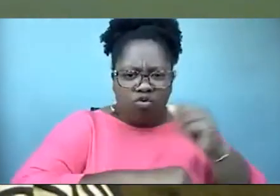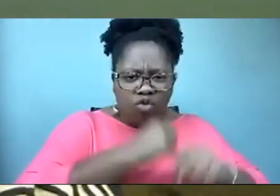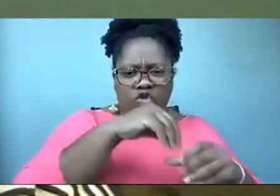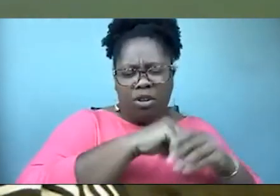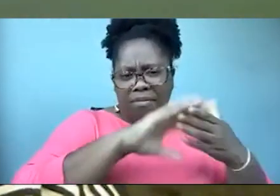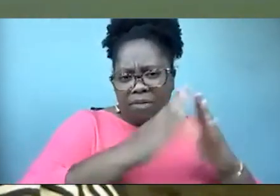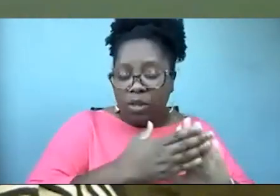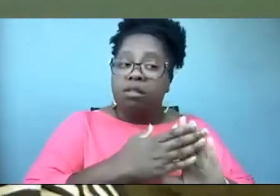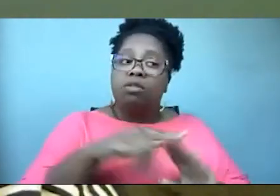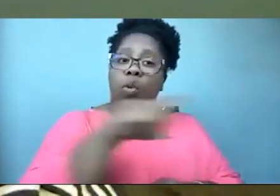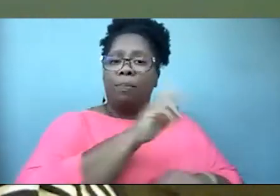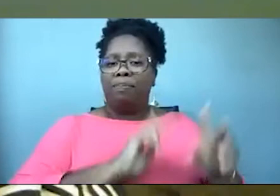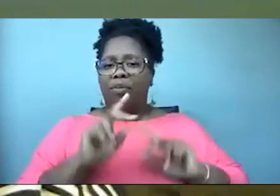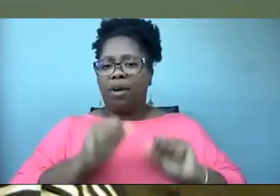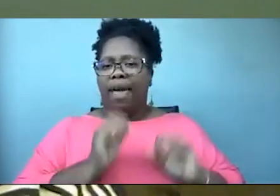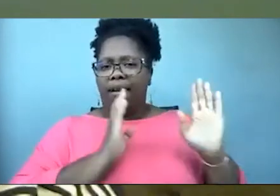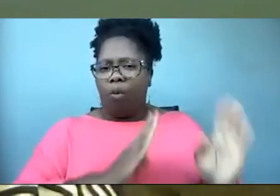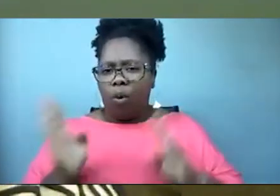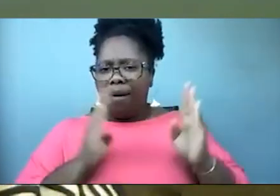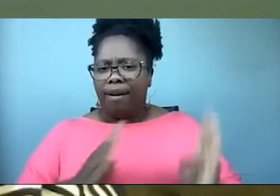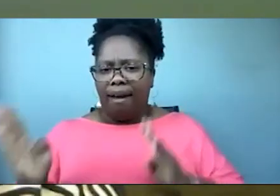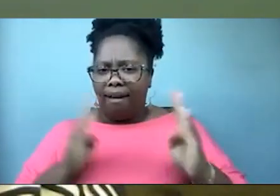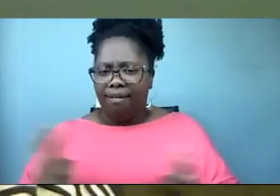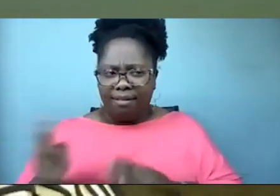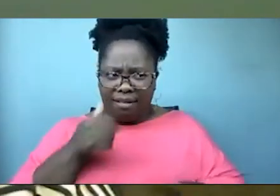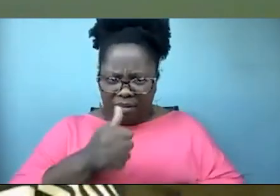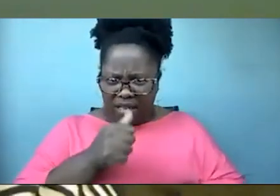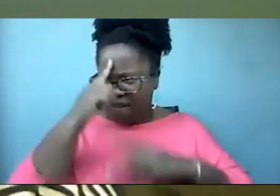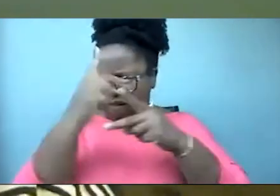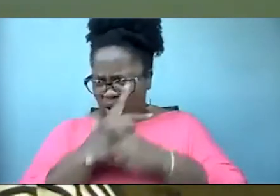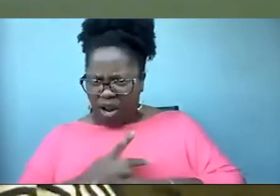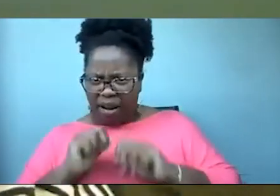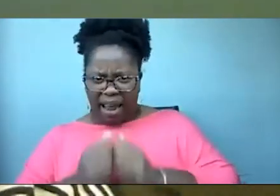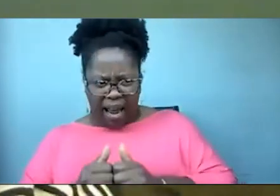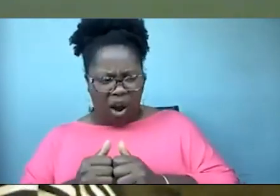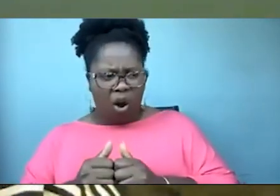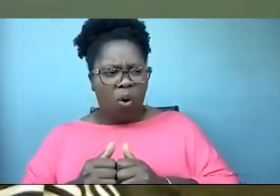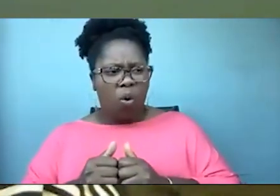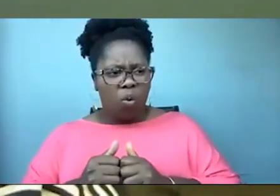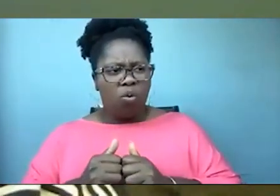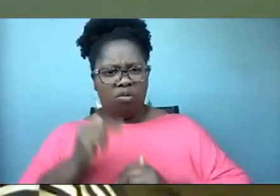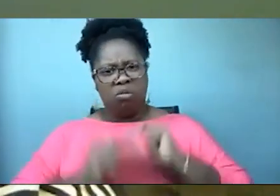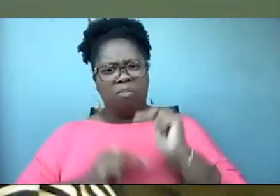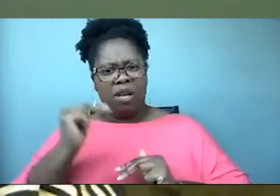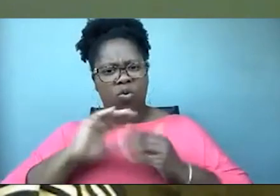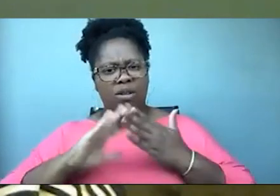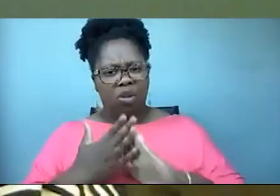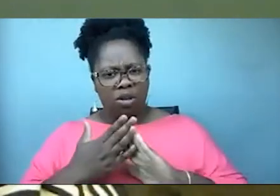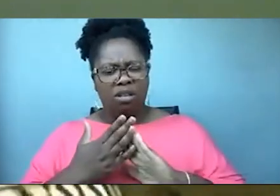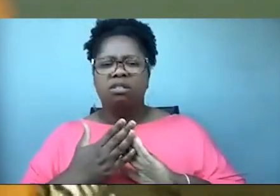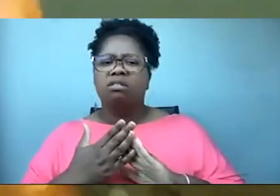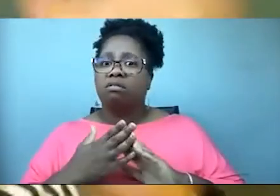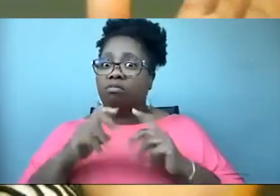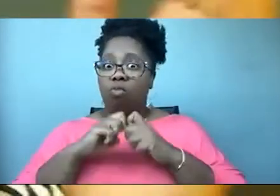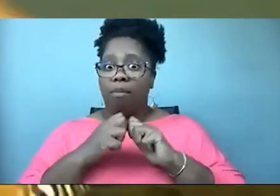like to build their communities and solve these problems. What types of policies do they think would be most effective,